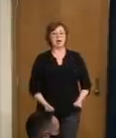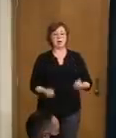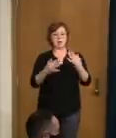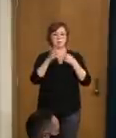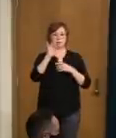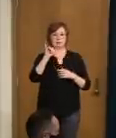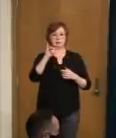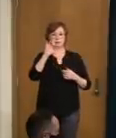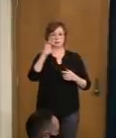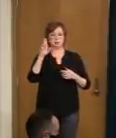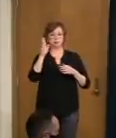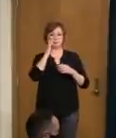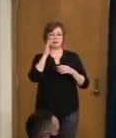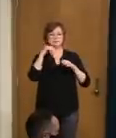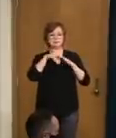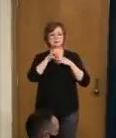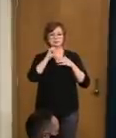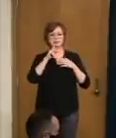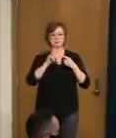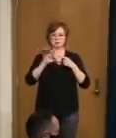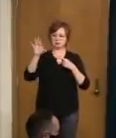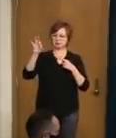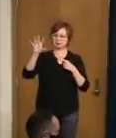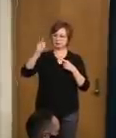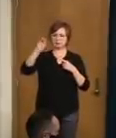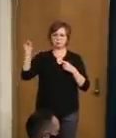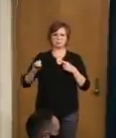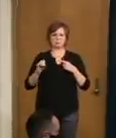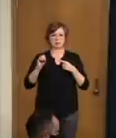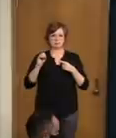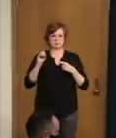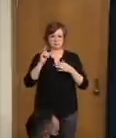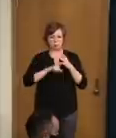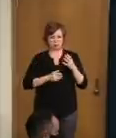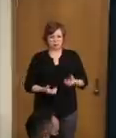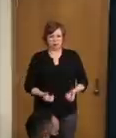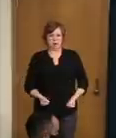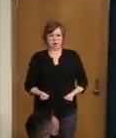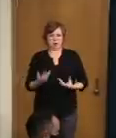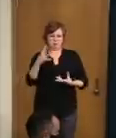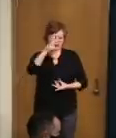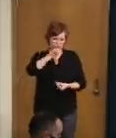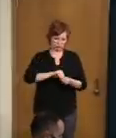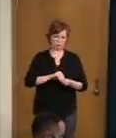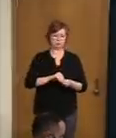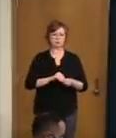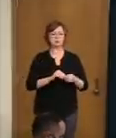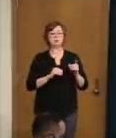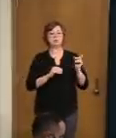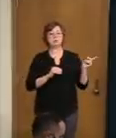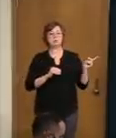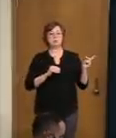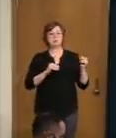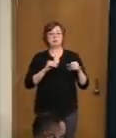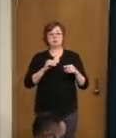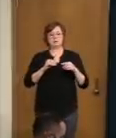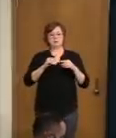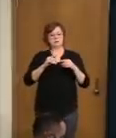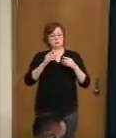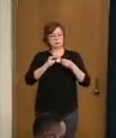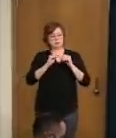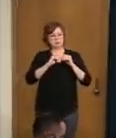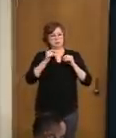in Saskatchewan? Because, 95% of what, really? So how many ICU beds? So on a regular daily basis, and it